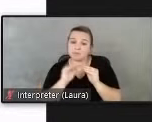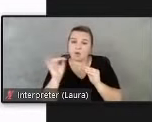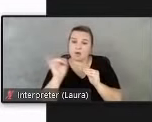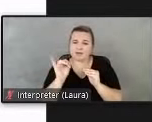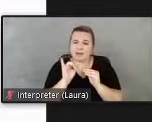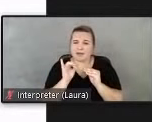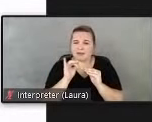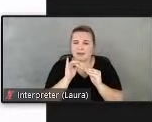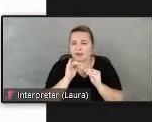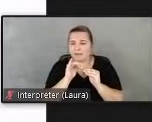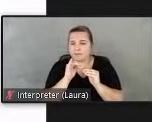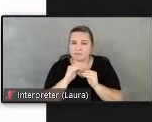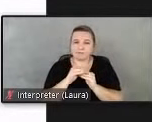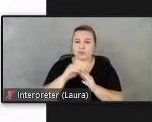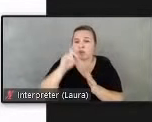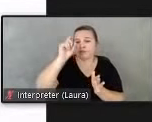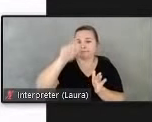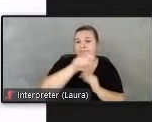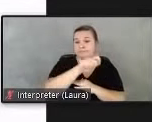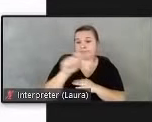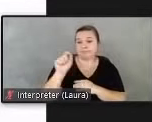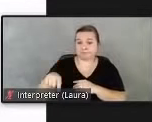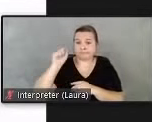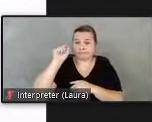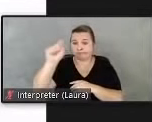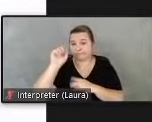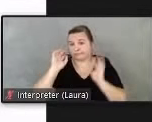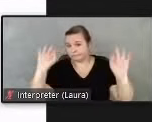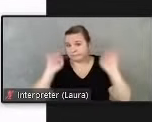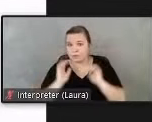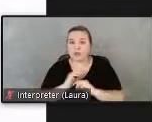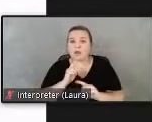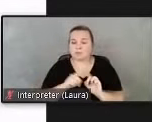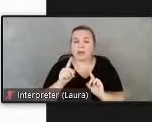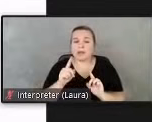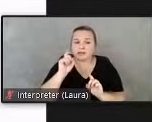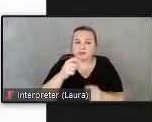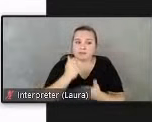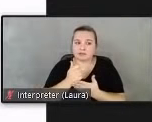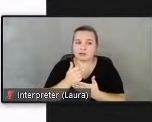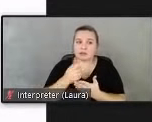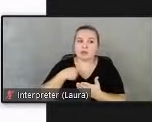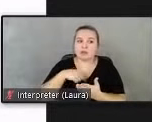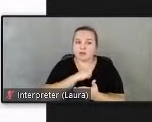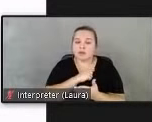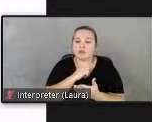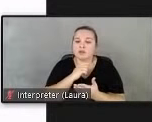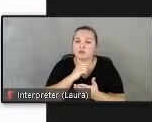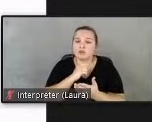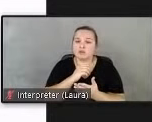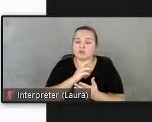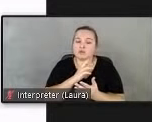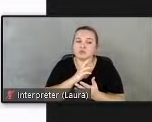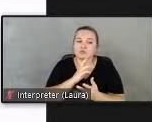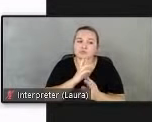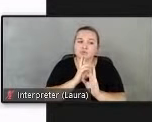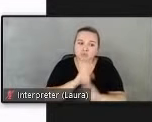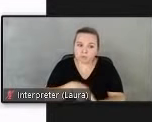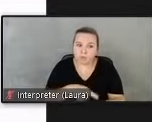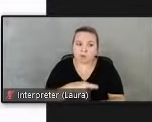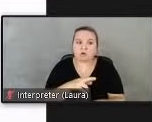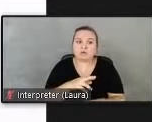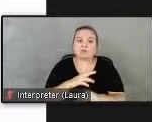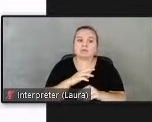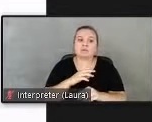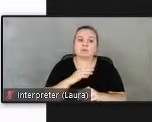the T's, dotting the I's kind of things, but it really is a real thing that helps us understand how to help these kids move forward. Because as I said just a few